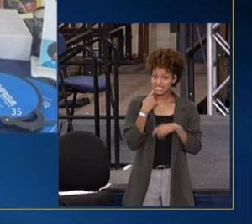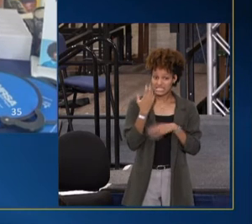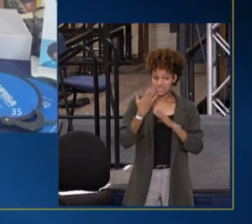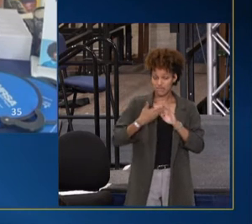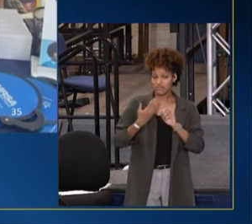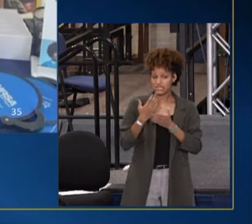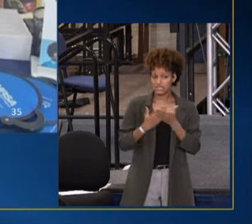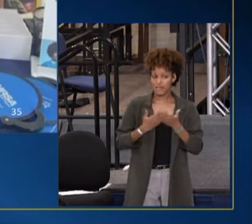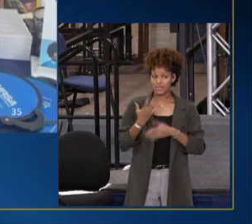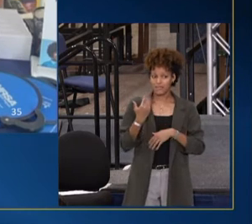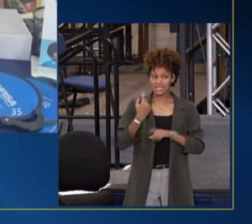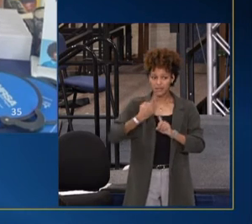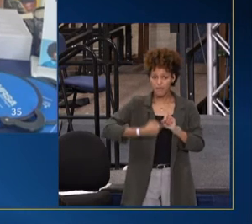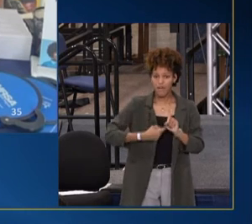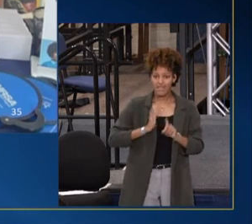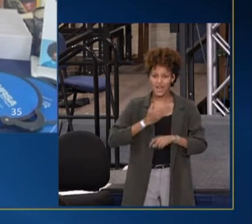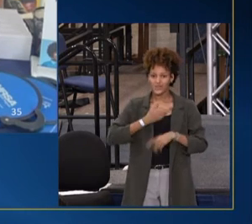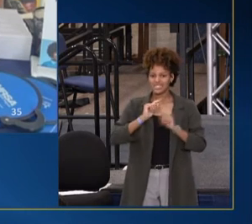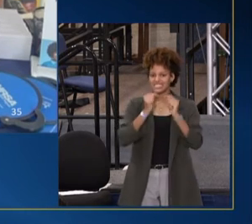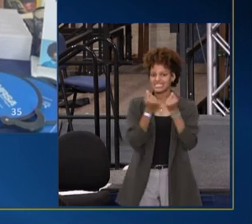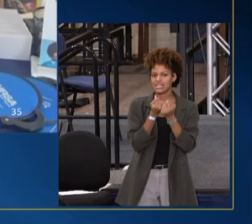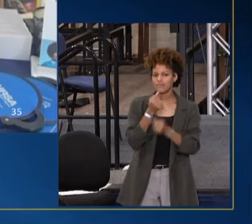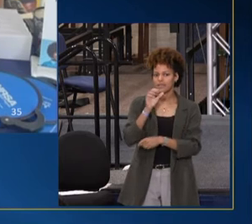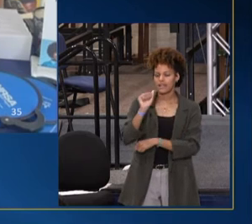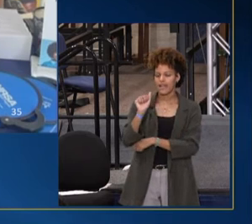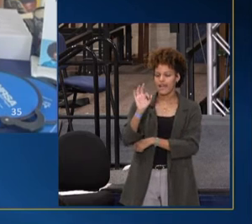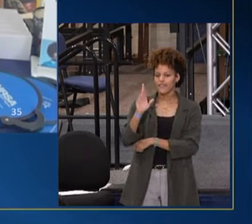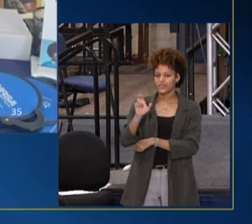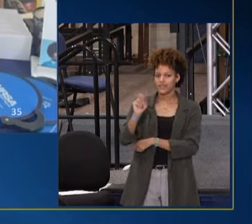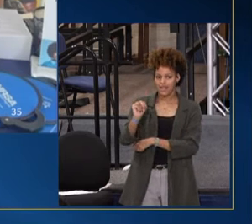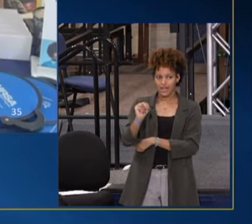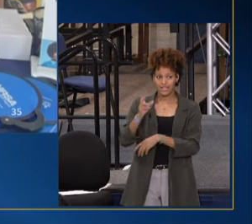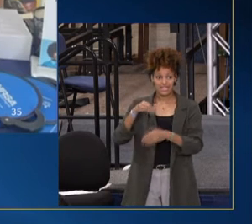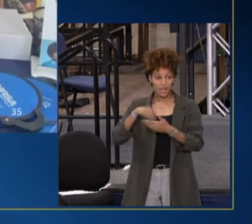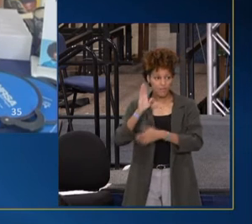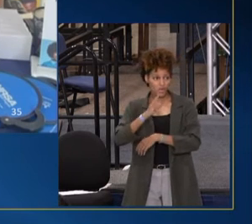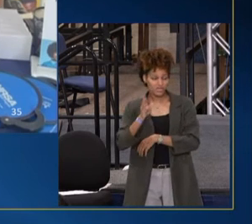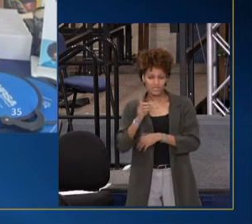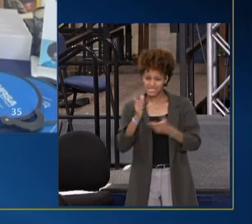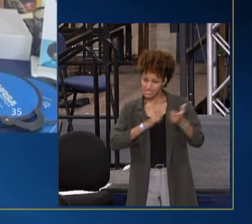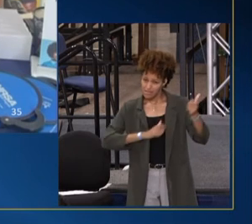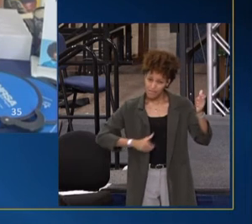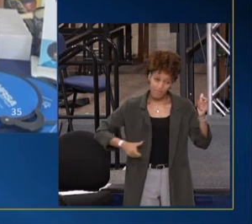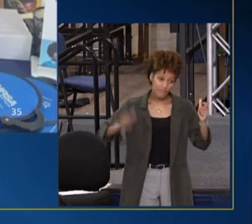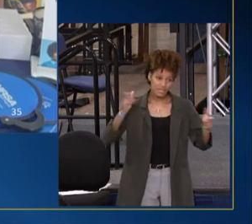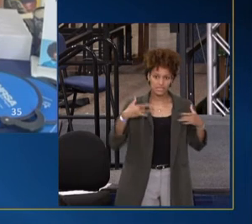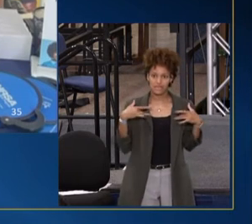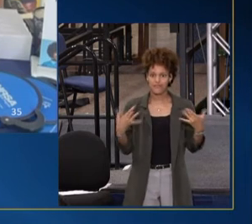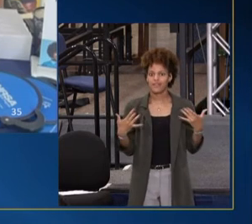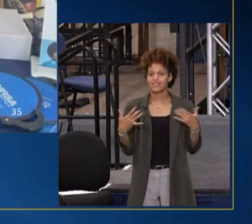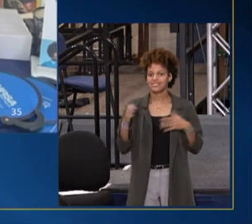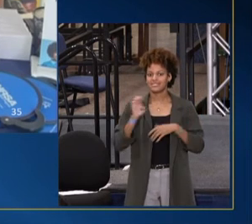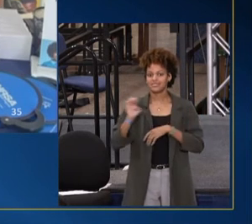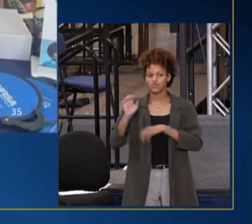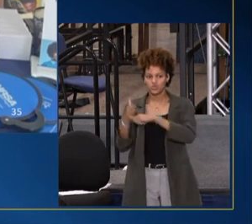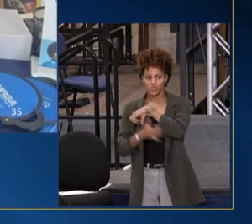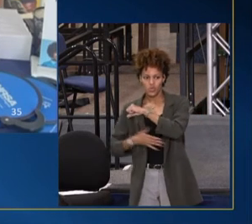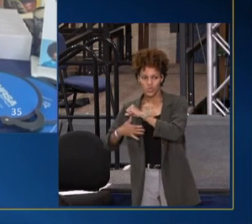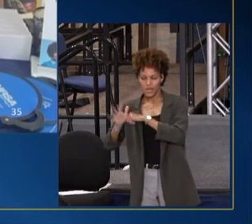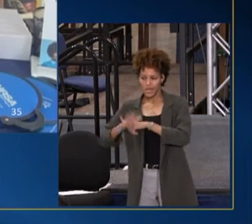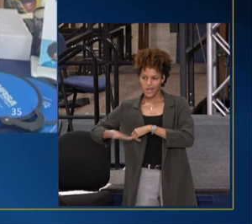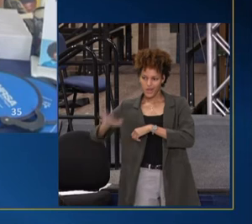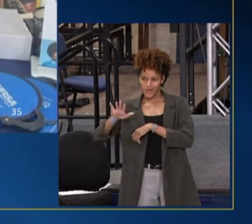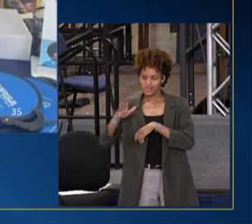team at AFRAM in Baltimore, one of the largest events on the East Coast. We're continuing